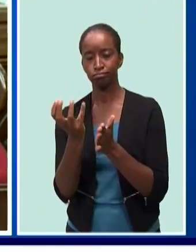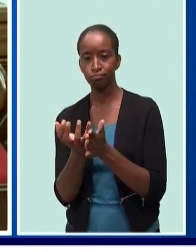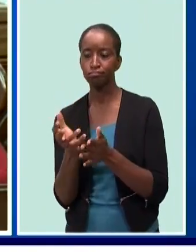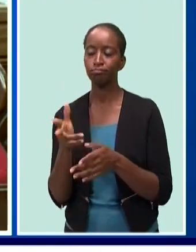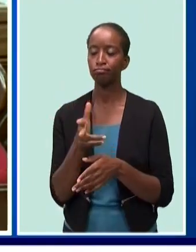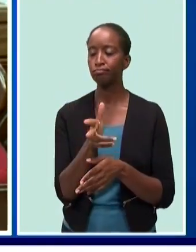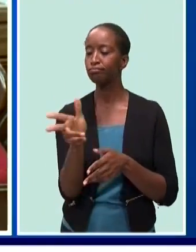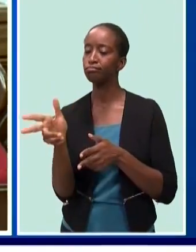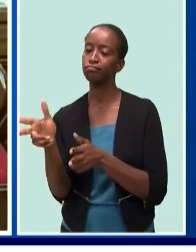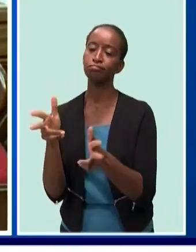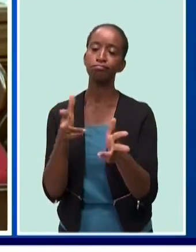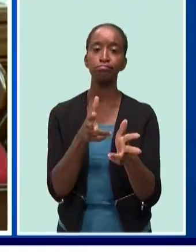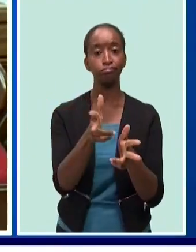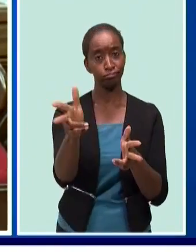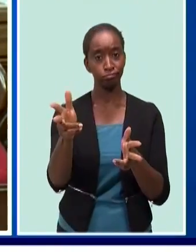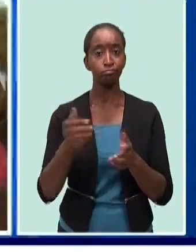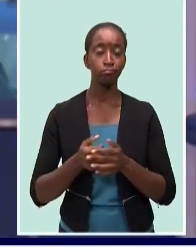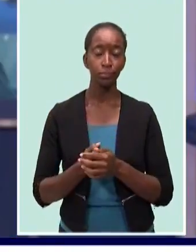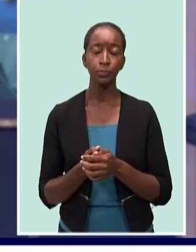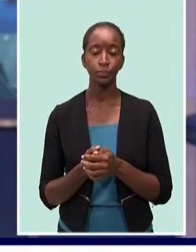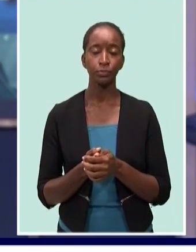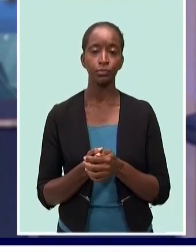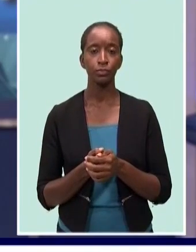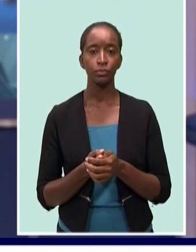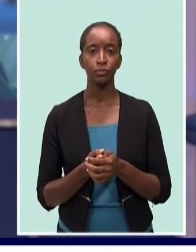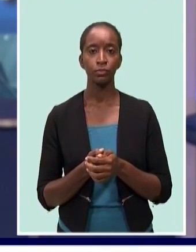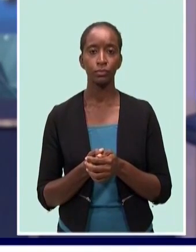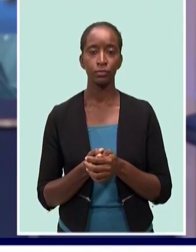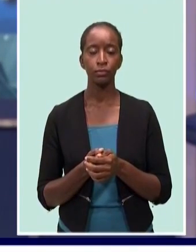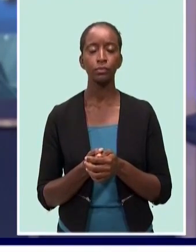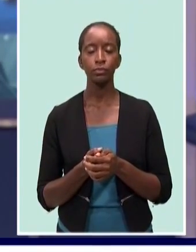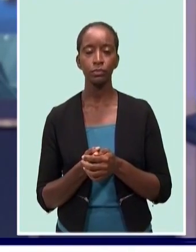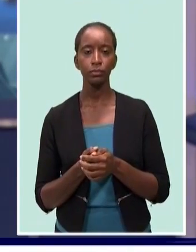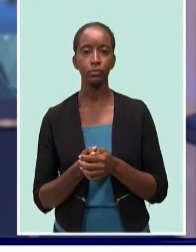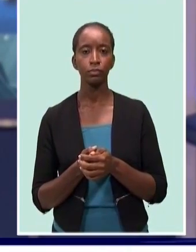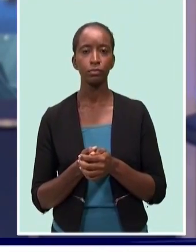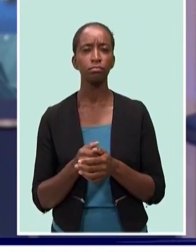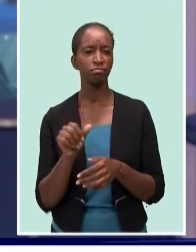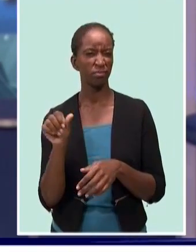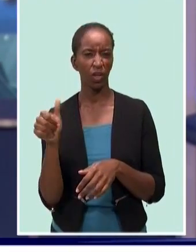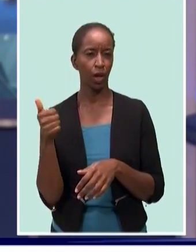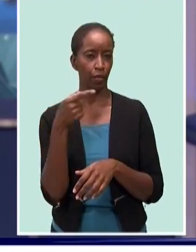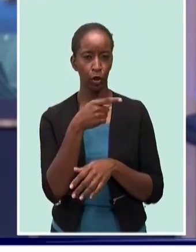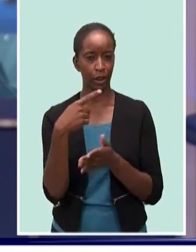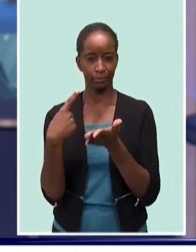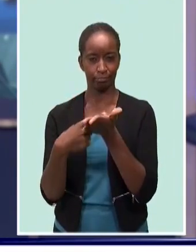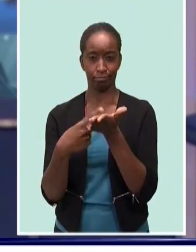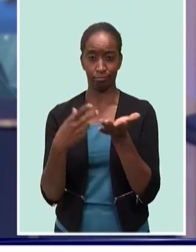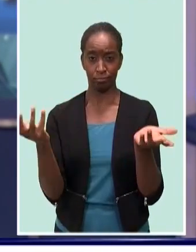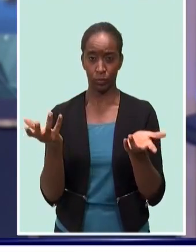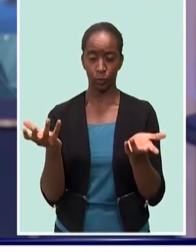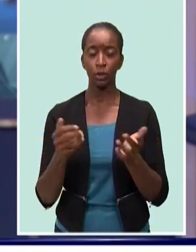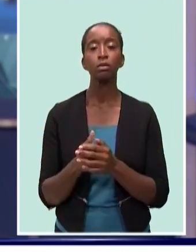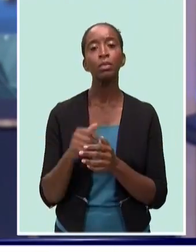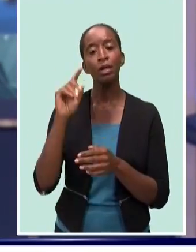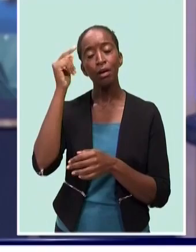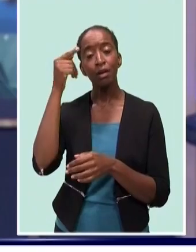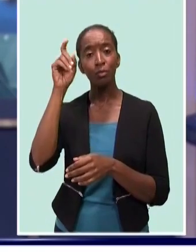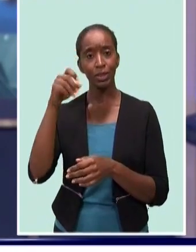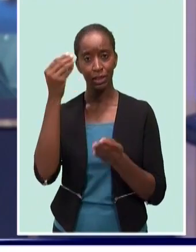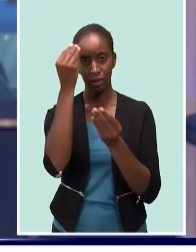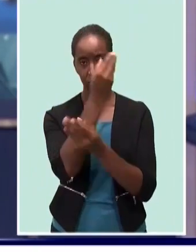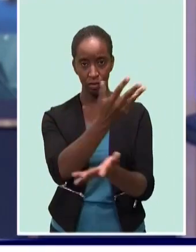their fullest context. Well, on another issue, Bishop Atherley says government needs to come clean on whether it has plans